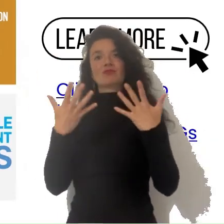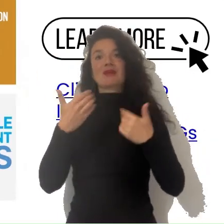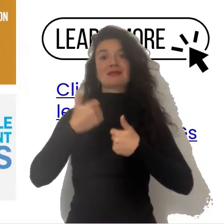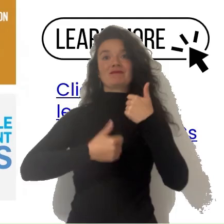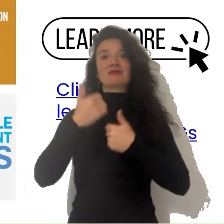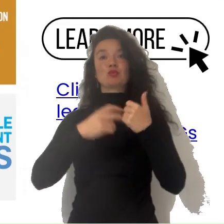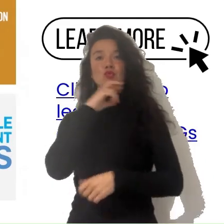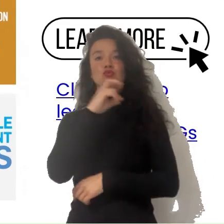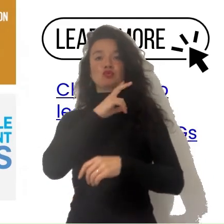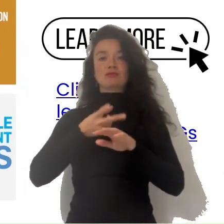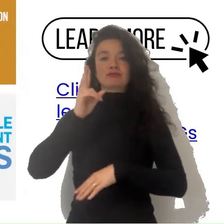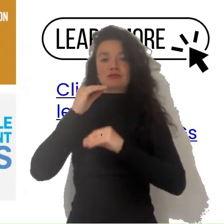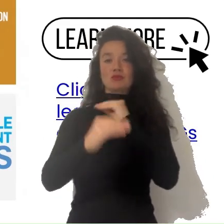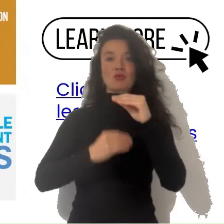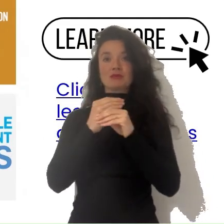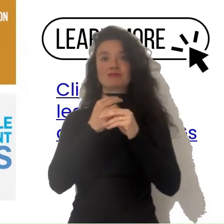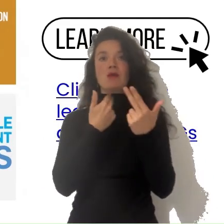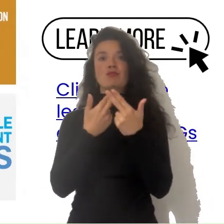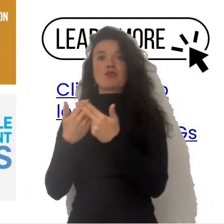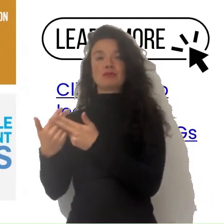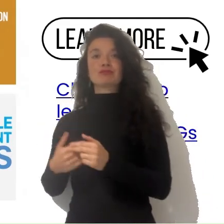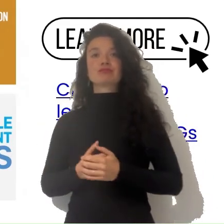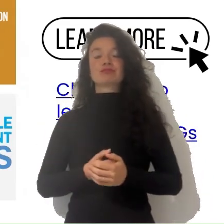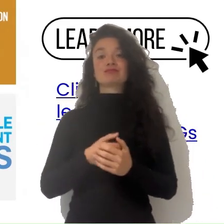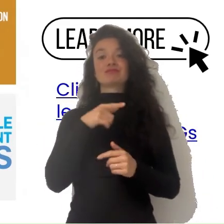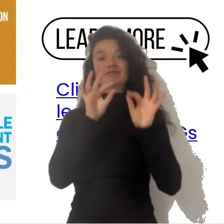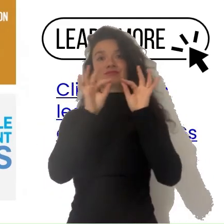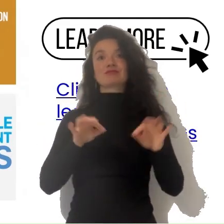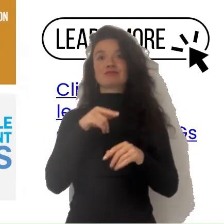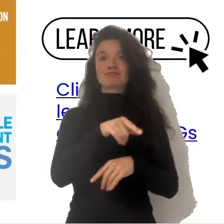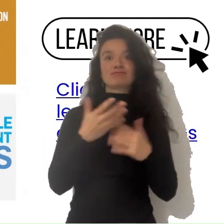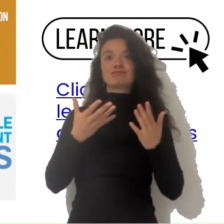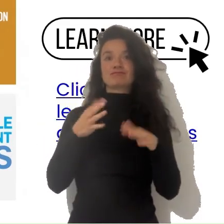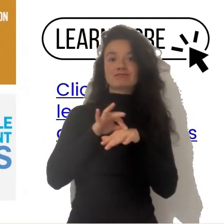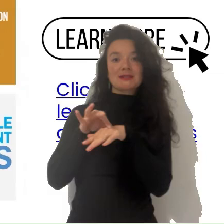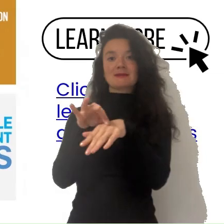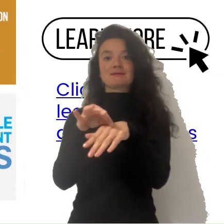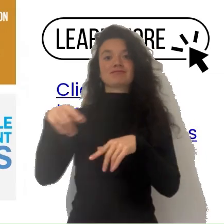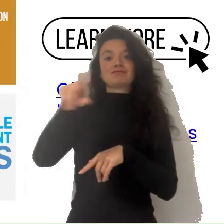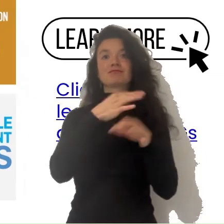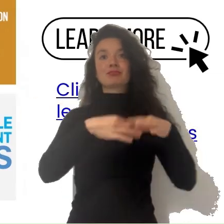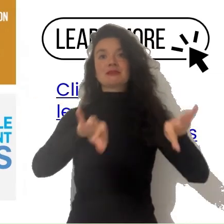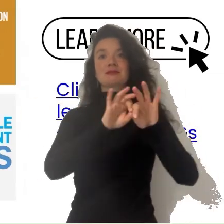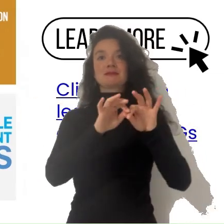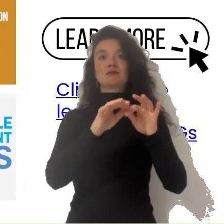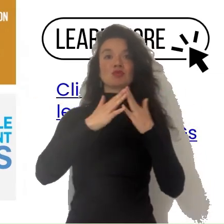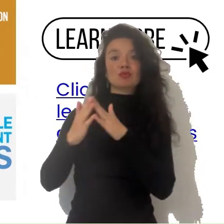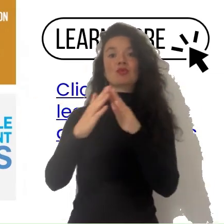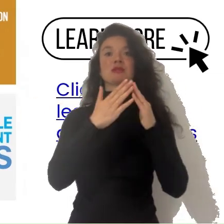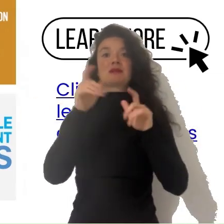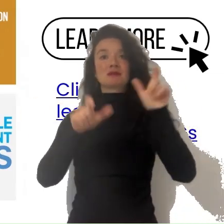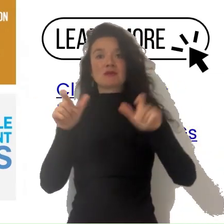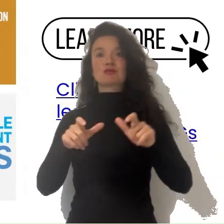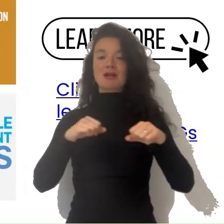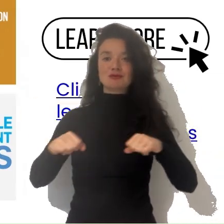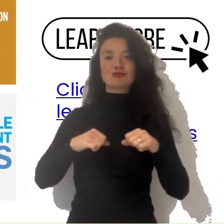by the United Nations to tackle the world's most urgent challenges. They guide